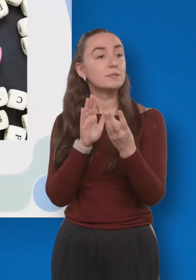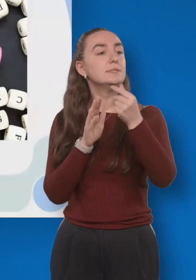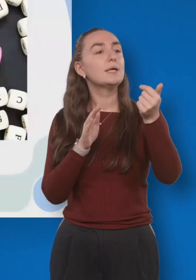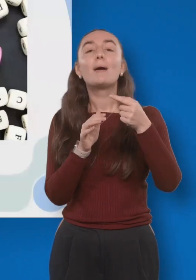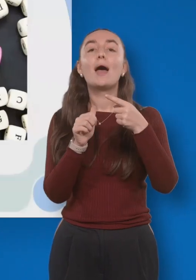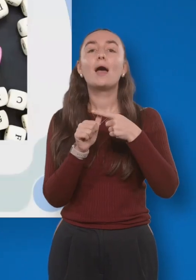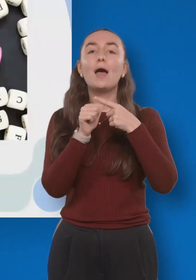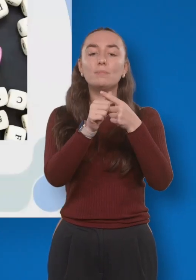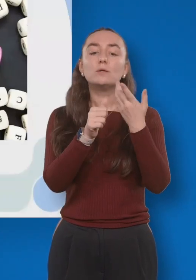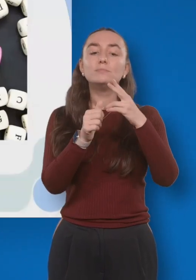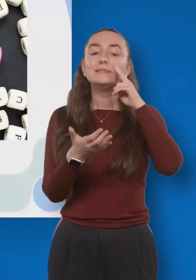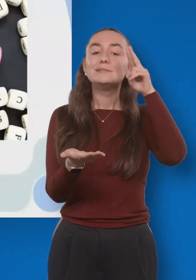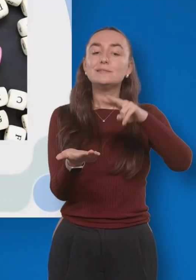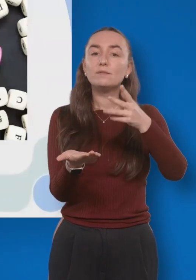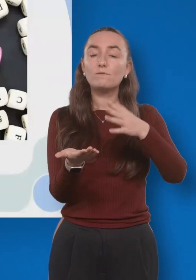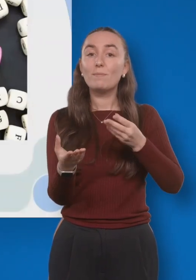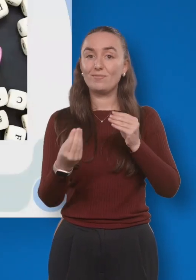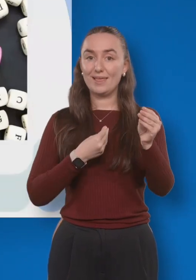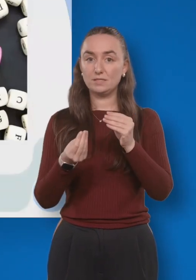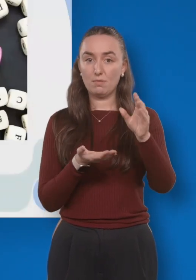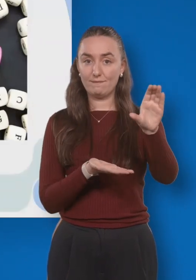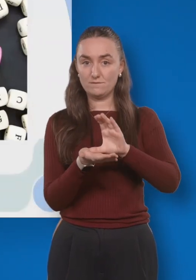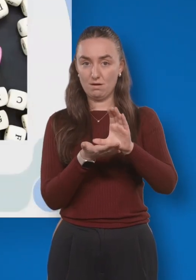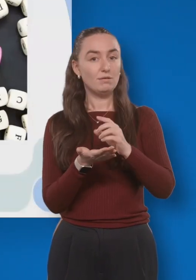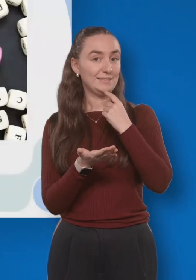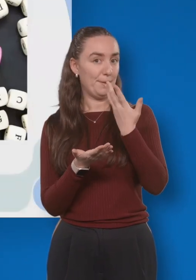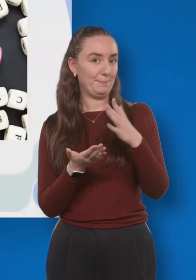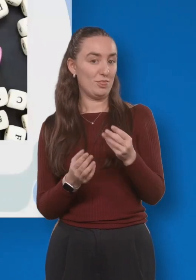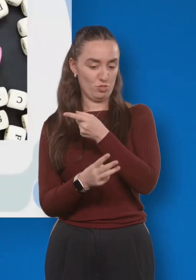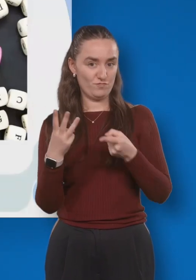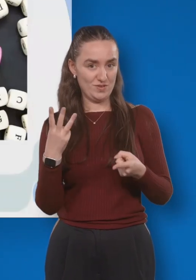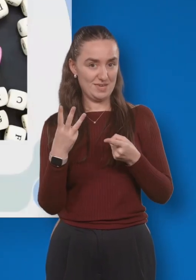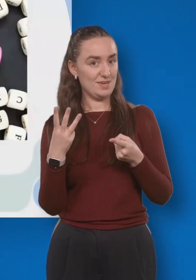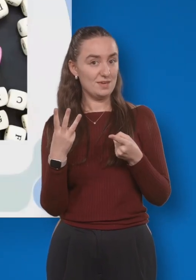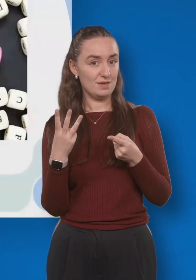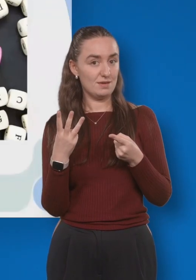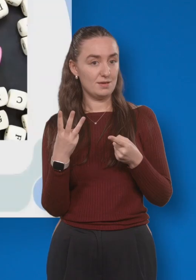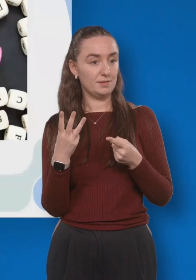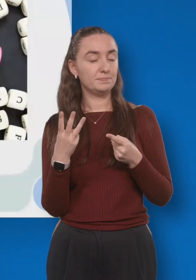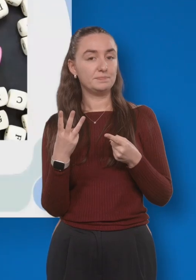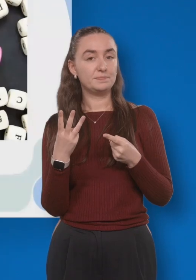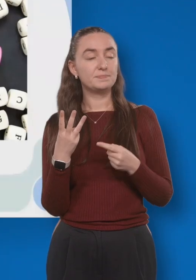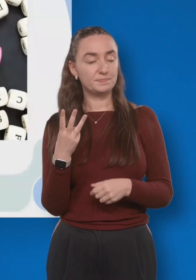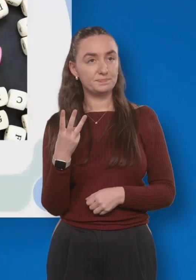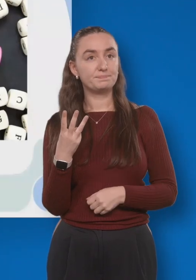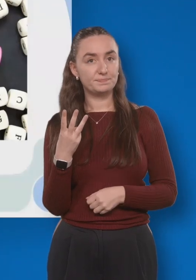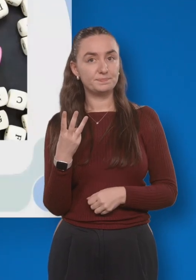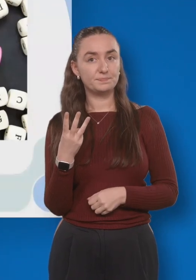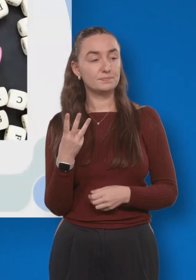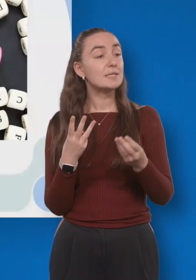we've seen through the flexible fund, we've had, like I said, 3 rounds of flexible funding, and